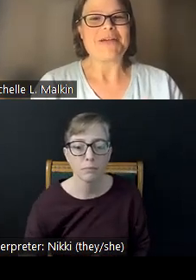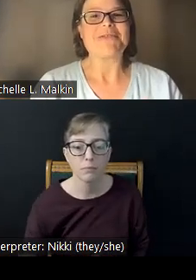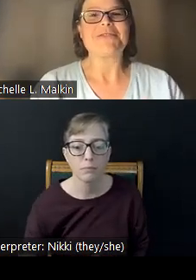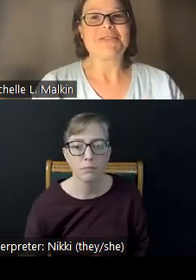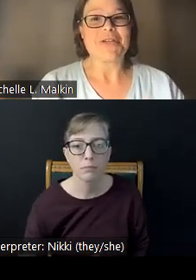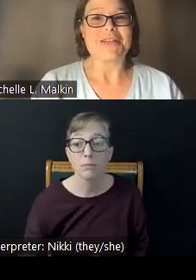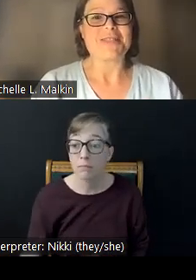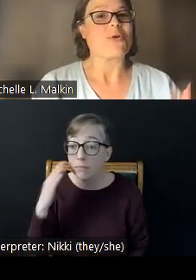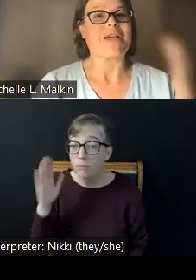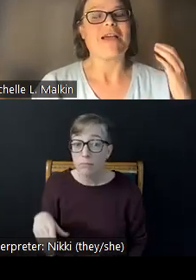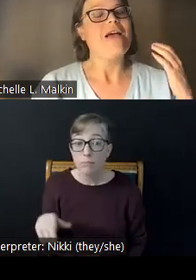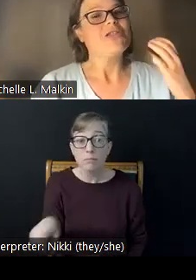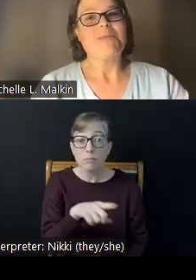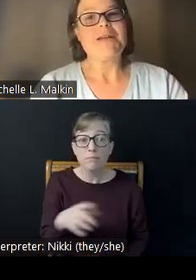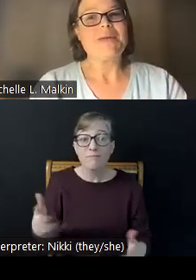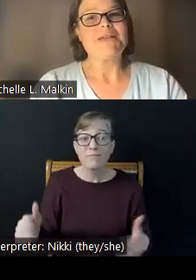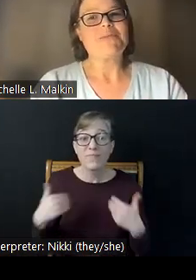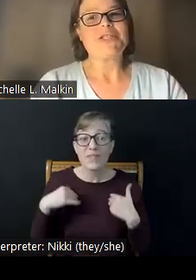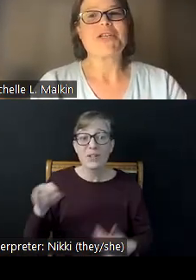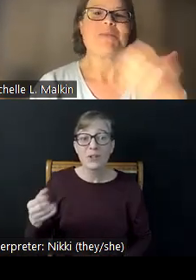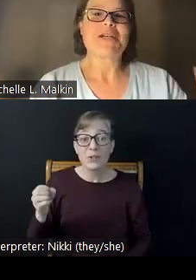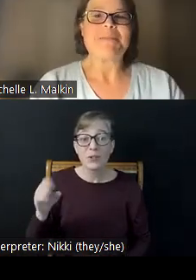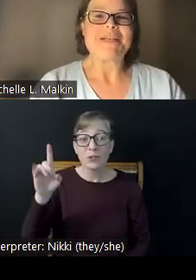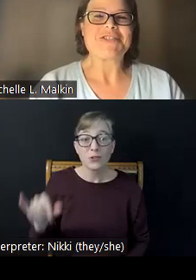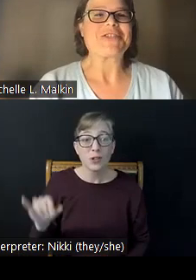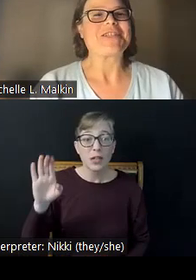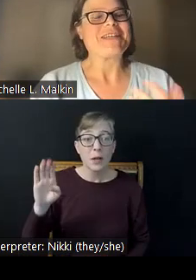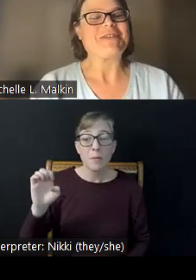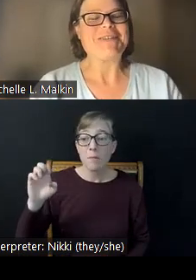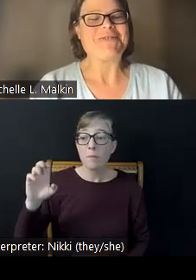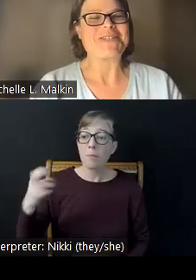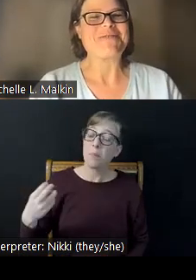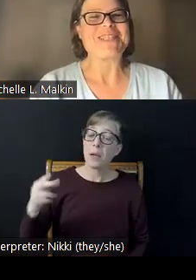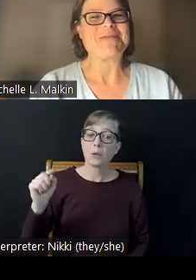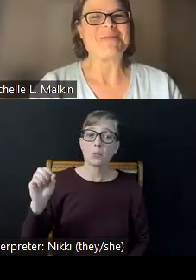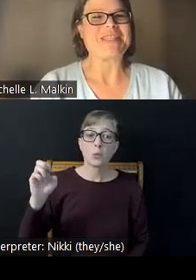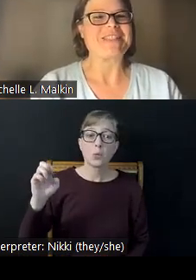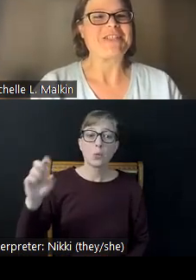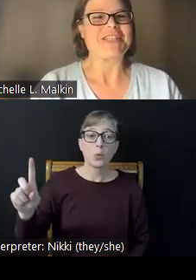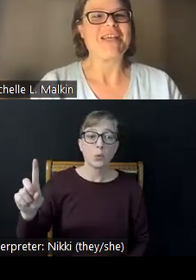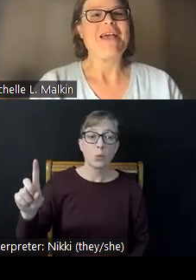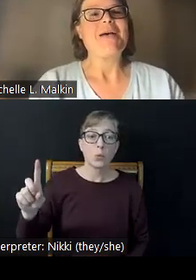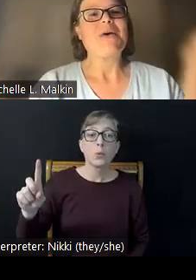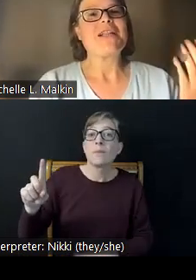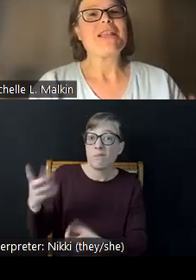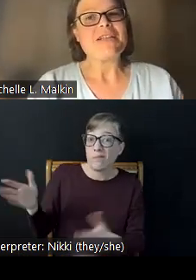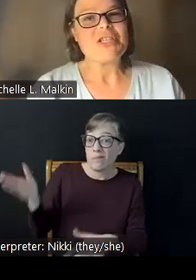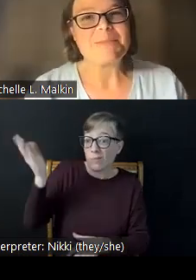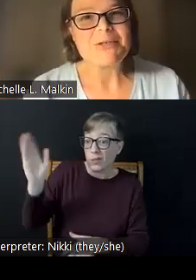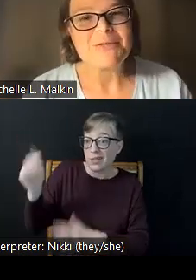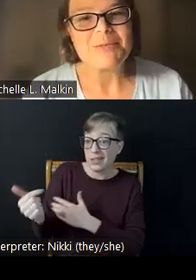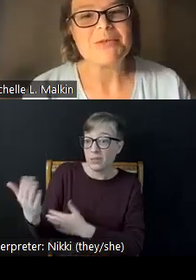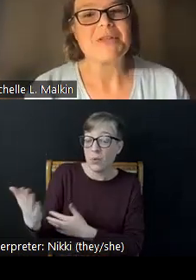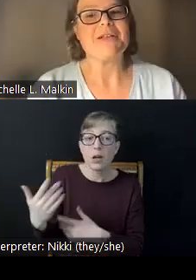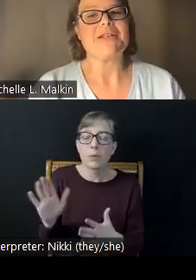Jody Bechtel talk this morning. She might have been pushing her book. I'm not sure, because I unfortunately wasn't able to be at the session. But the last